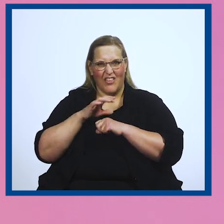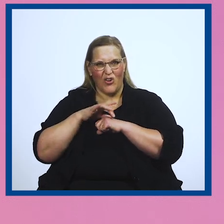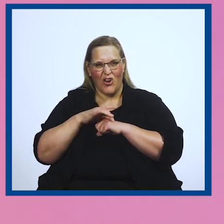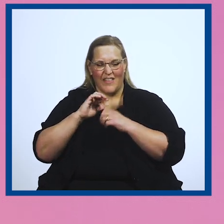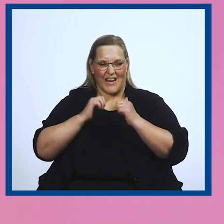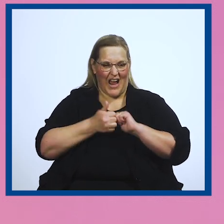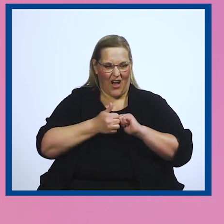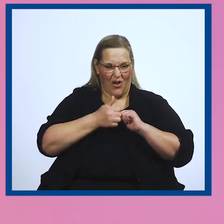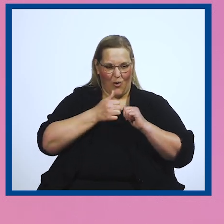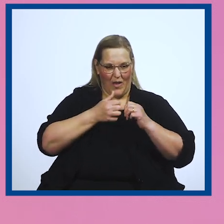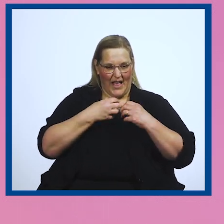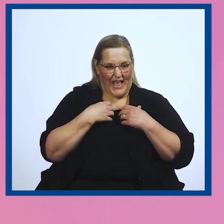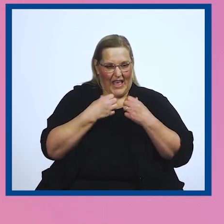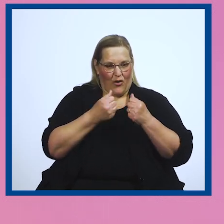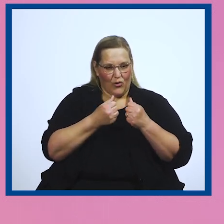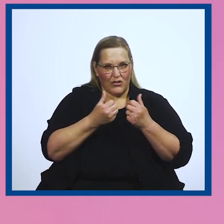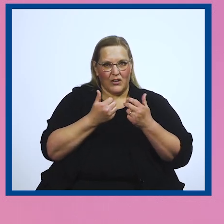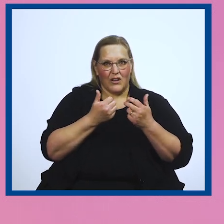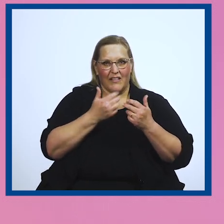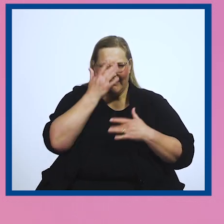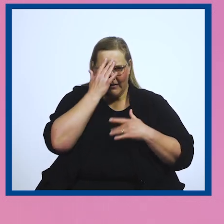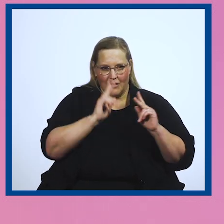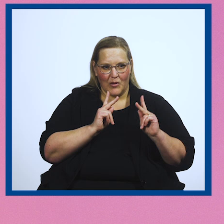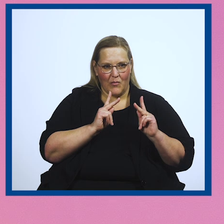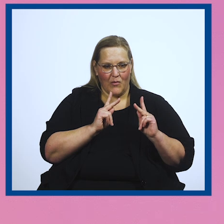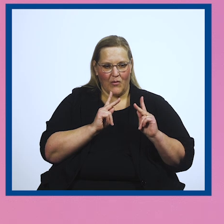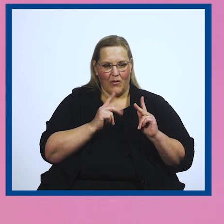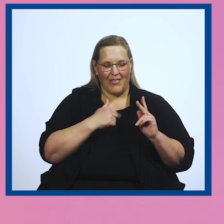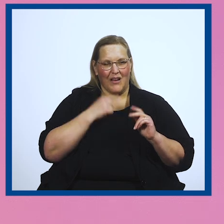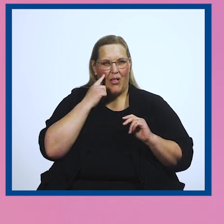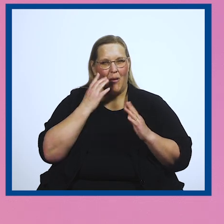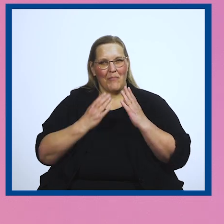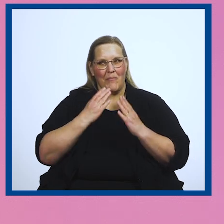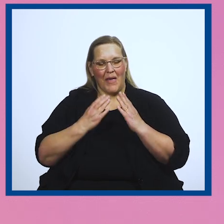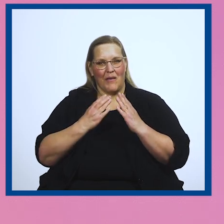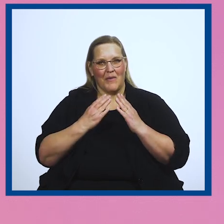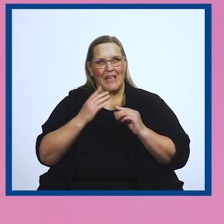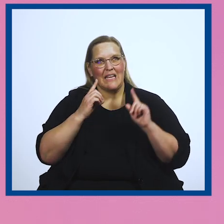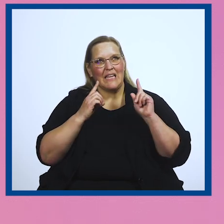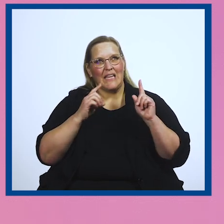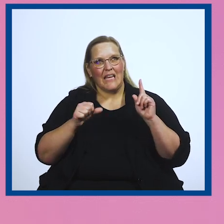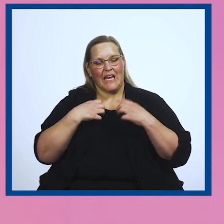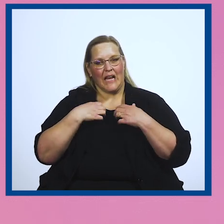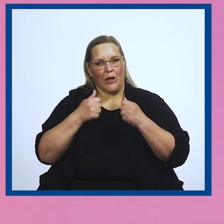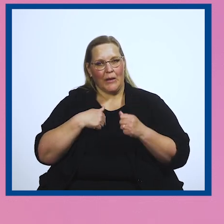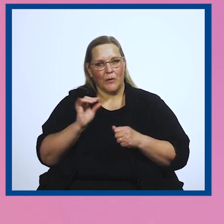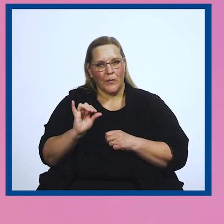When he healed the leper, that's when I went, maybe just maybe he could heal